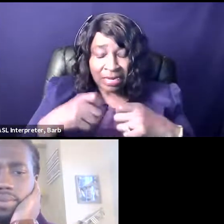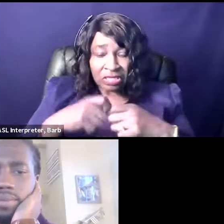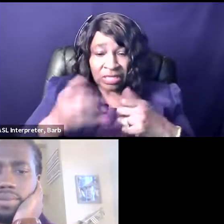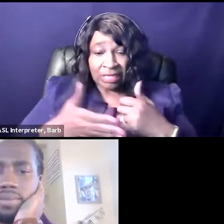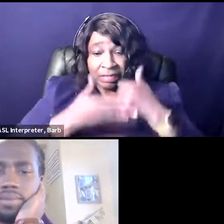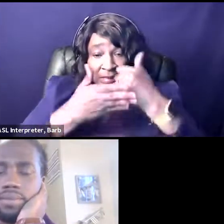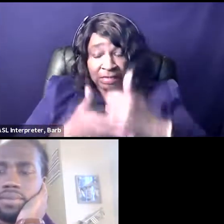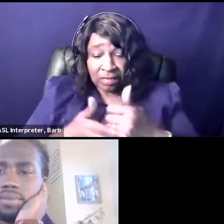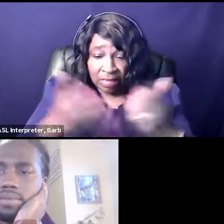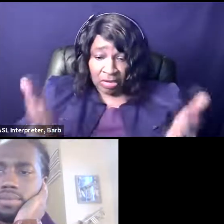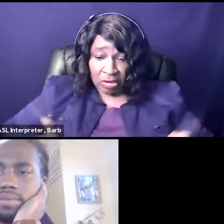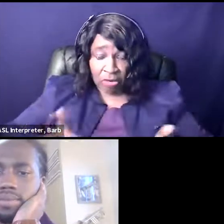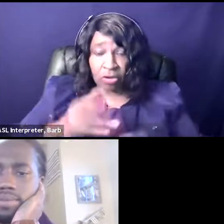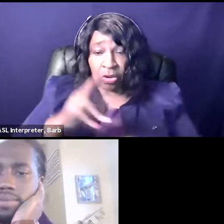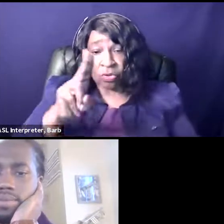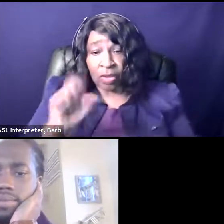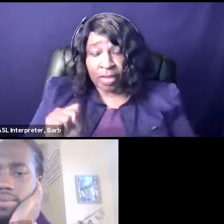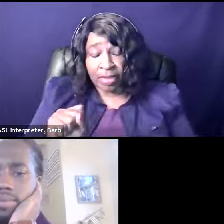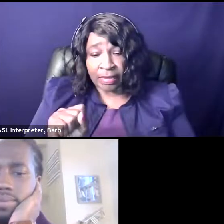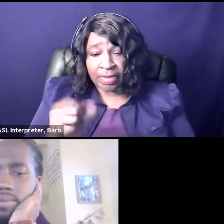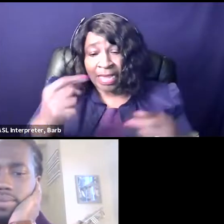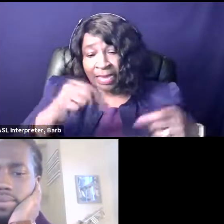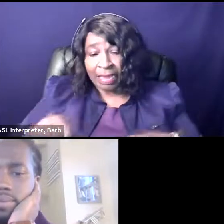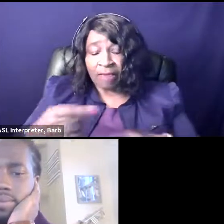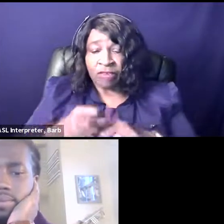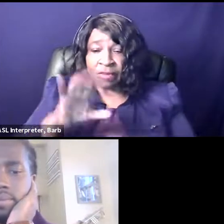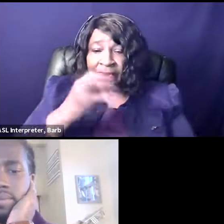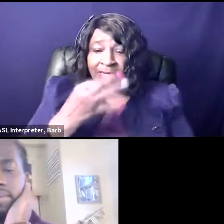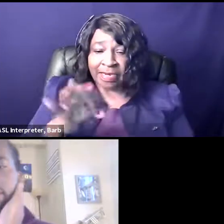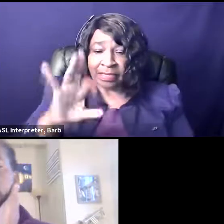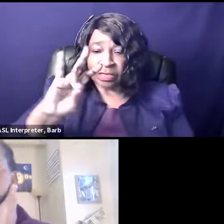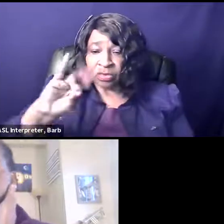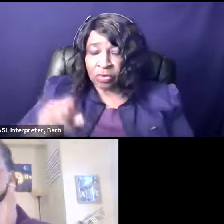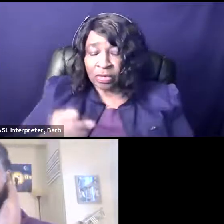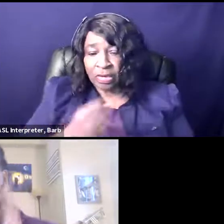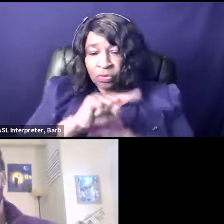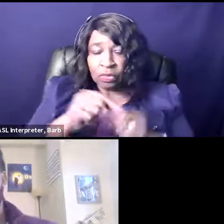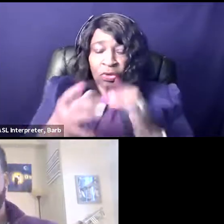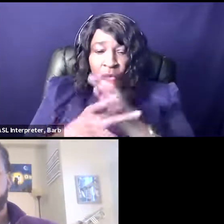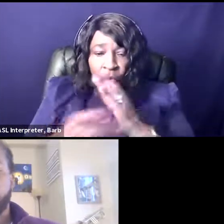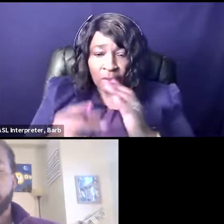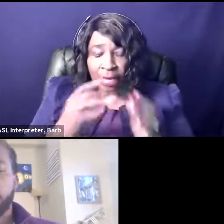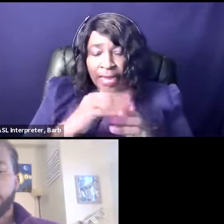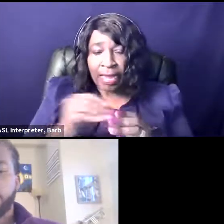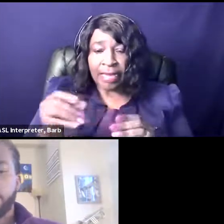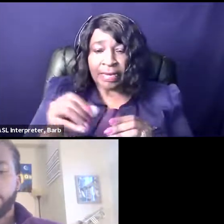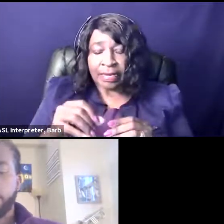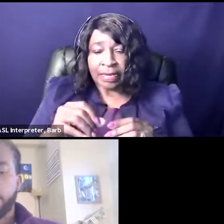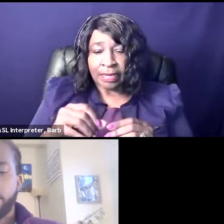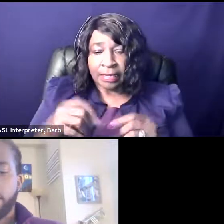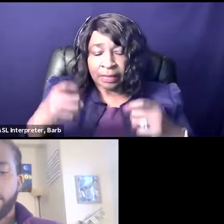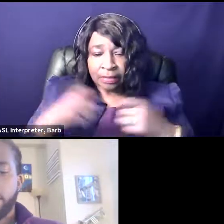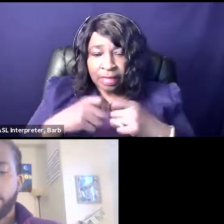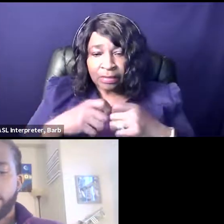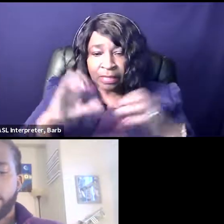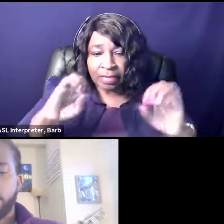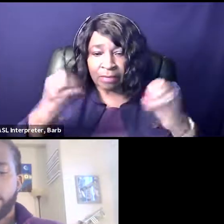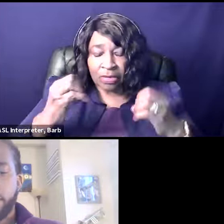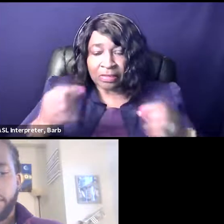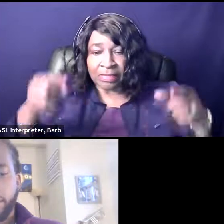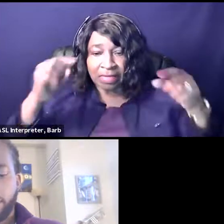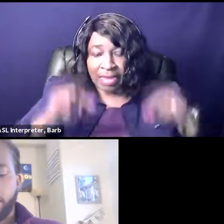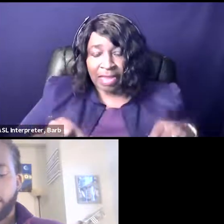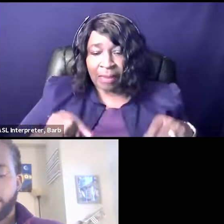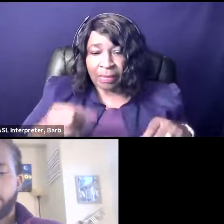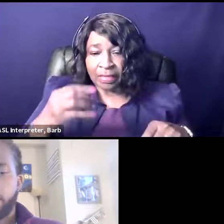in the U.S. Came out of the 1970s during the oil energy crisis. And so there was an oil embargo between oil producing